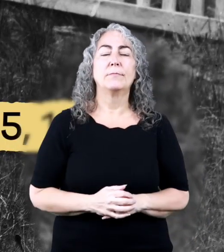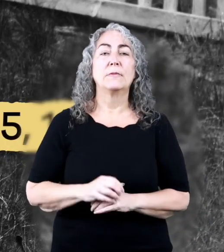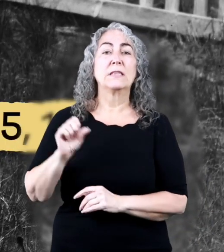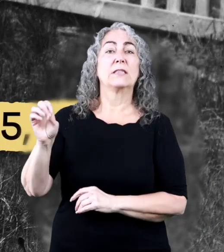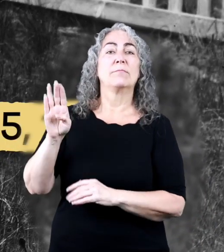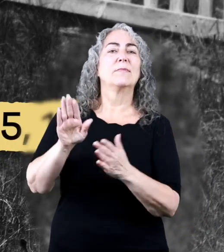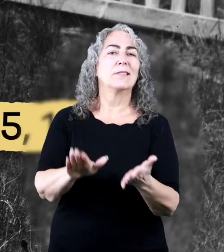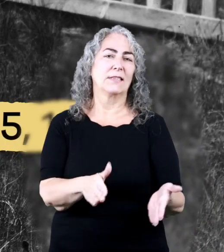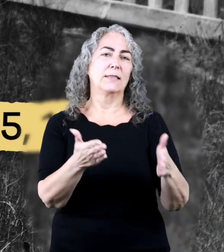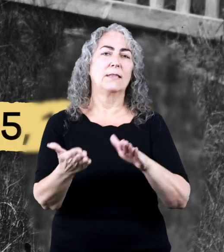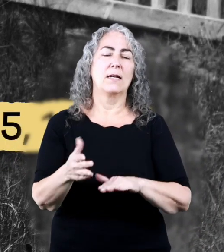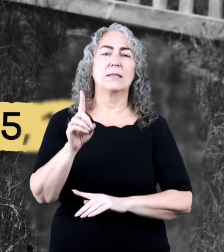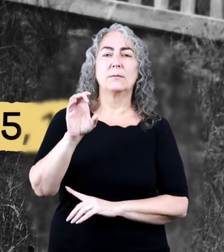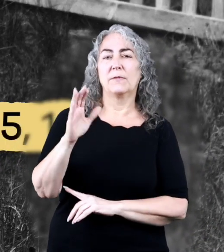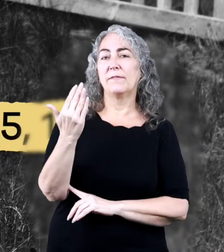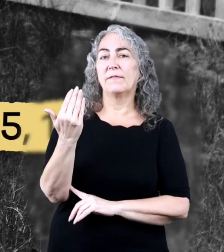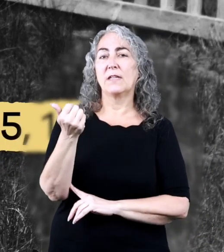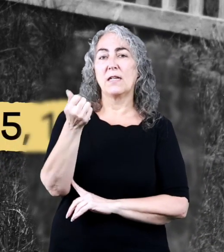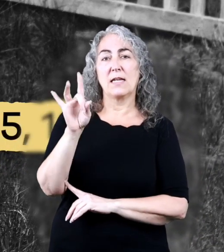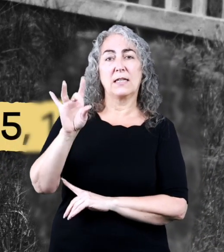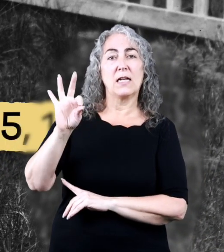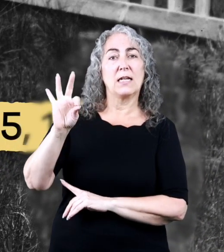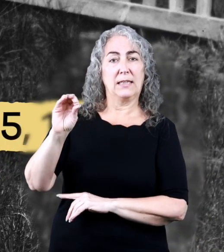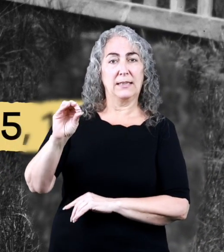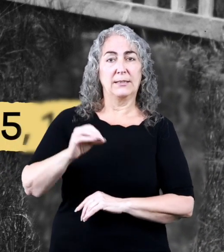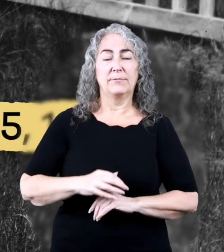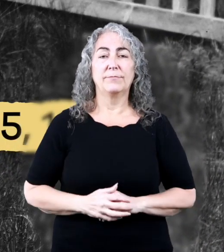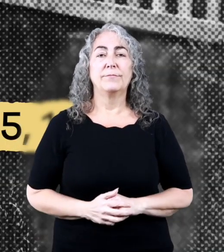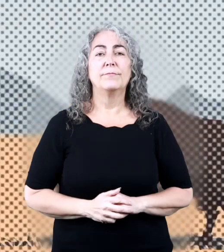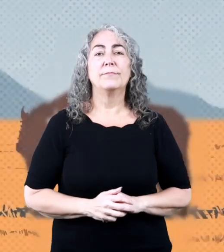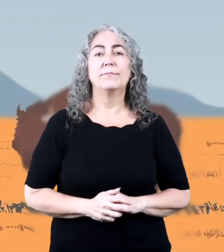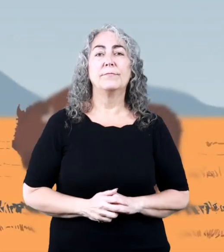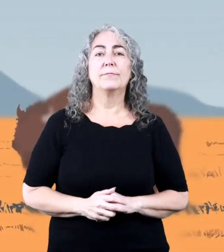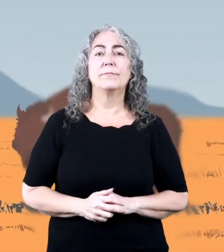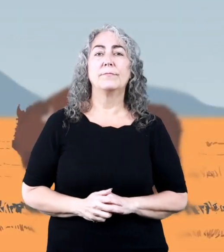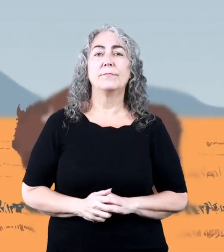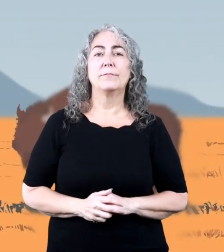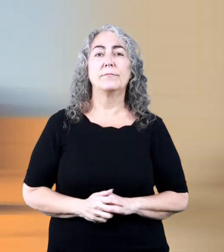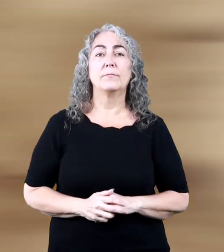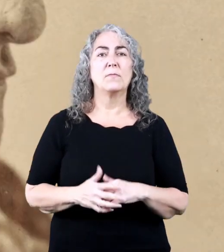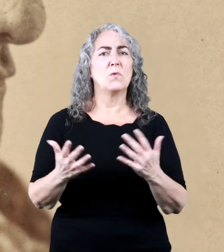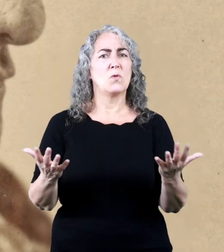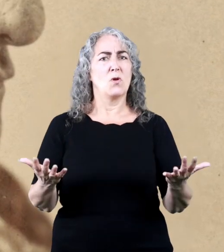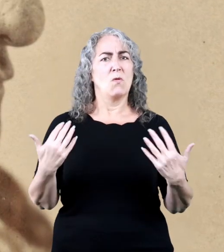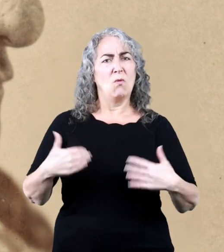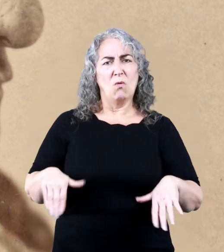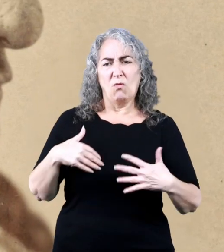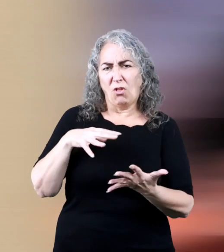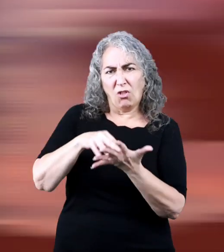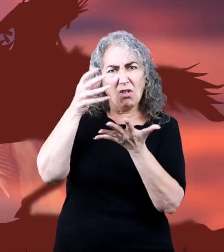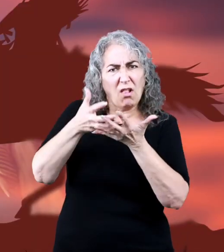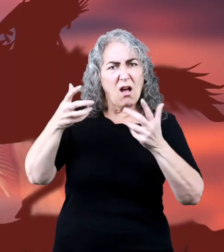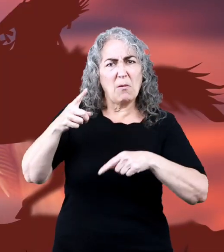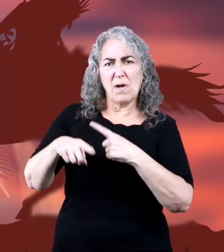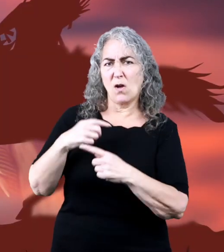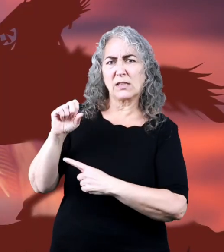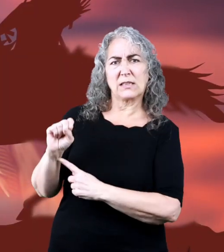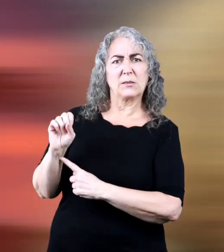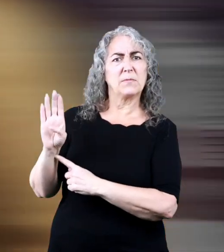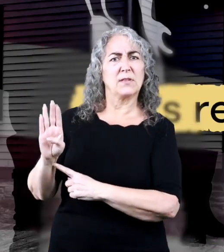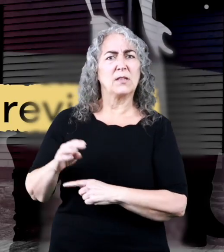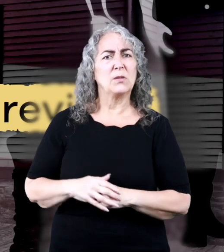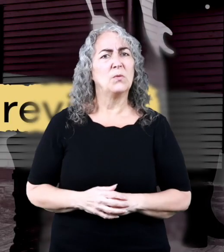Bull died December 15th, 1890. Whoa, we have learned a lot about Sitting